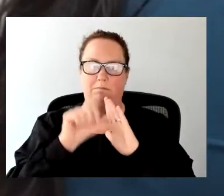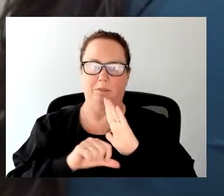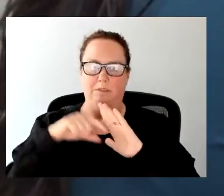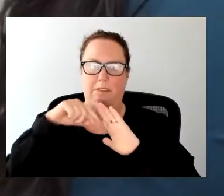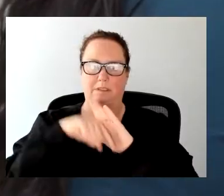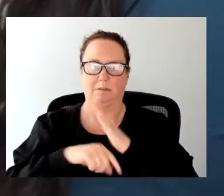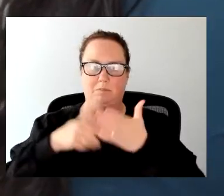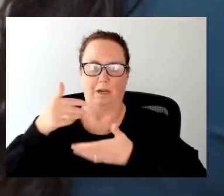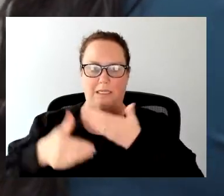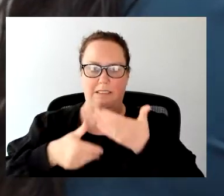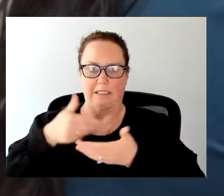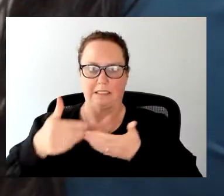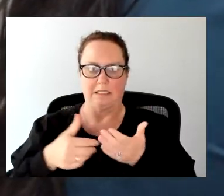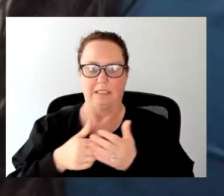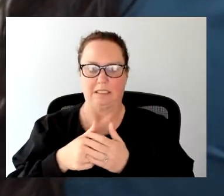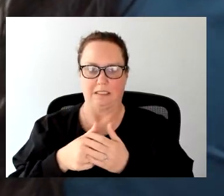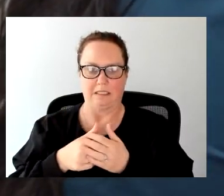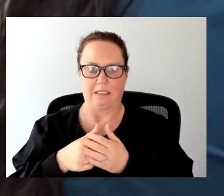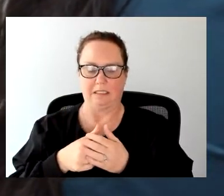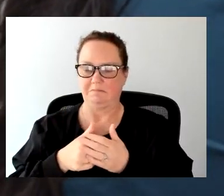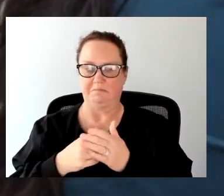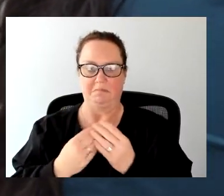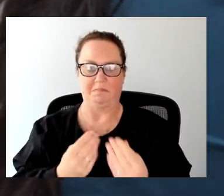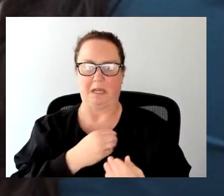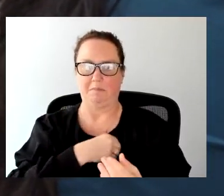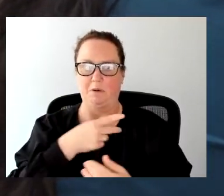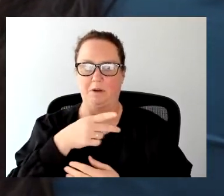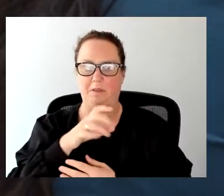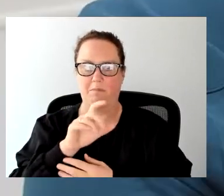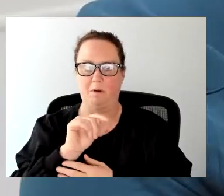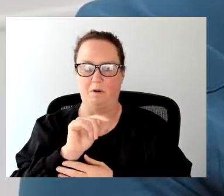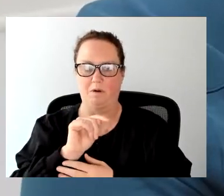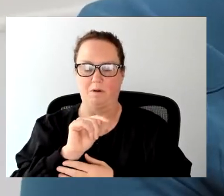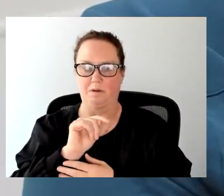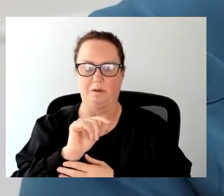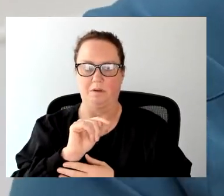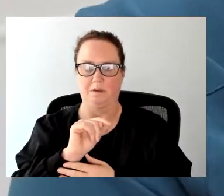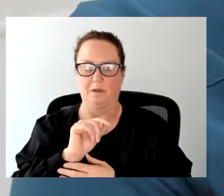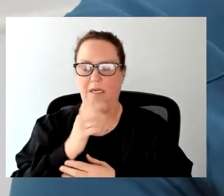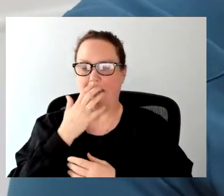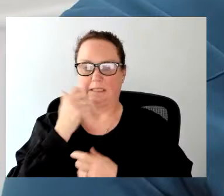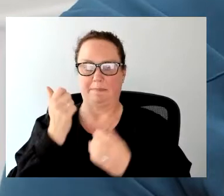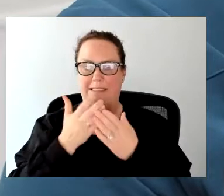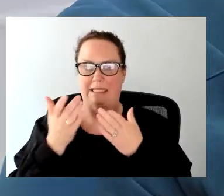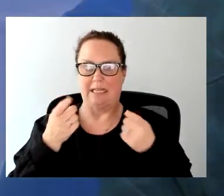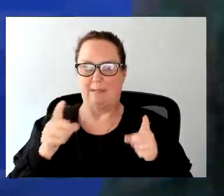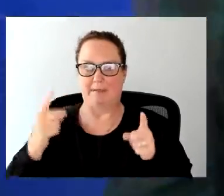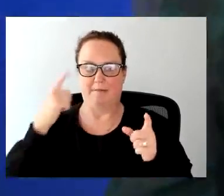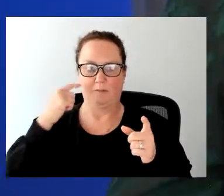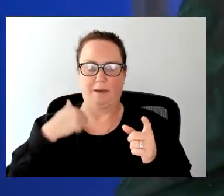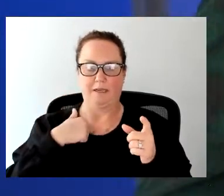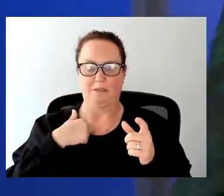process. And they got it put in, and since then, that's been the best thing that happened to me. So I'm like, oh, take all the blood you